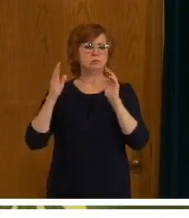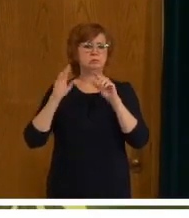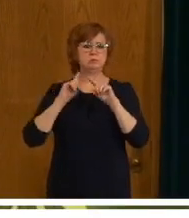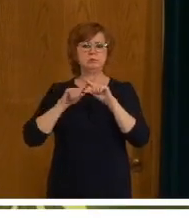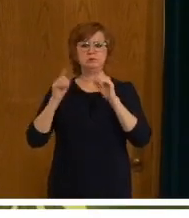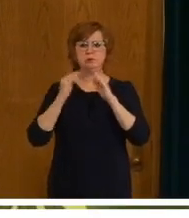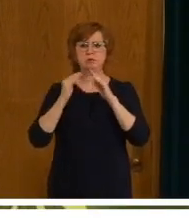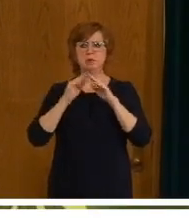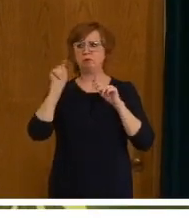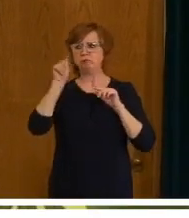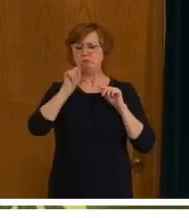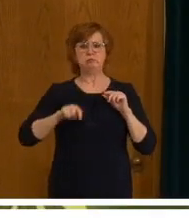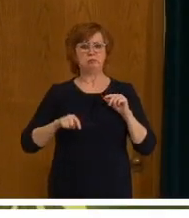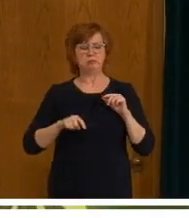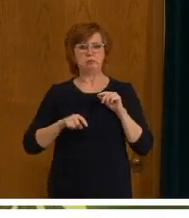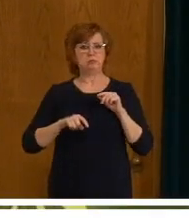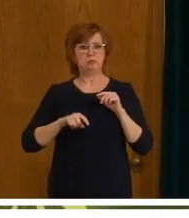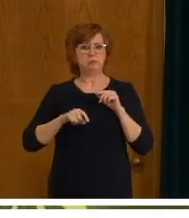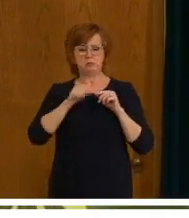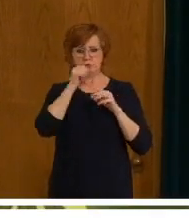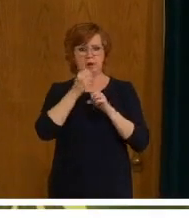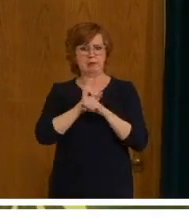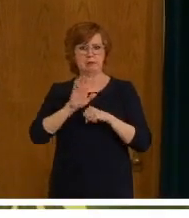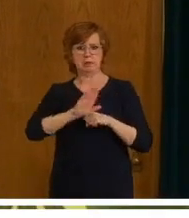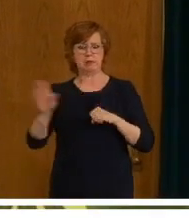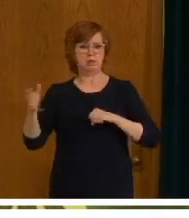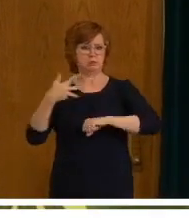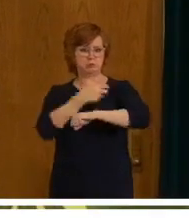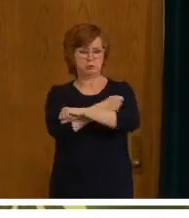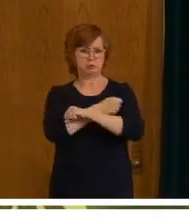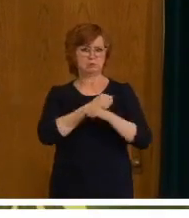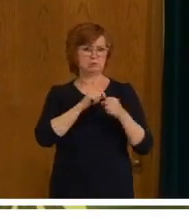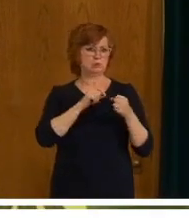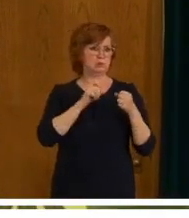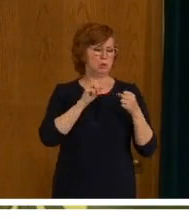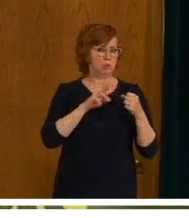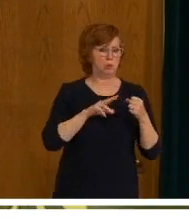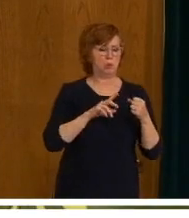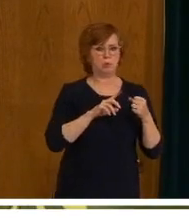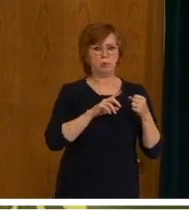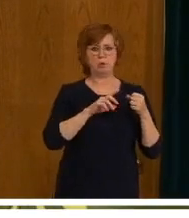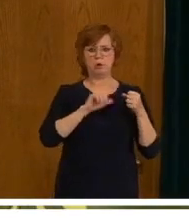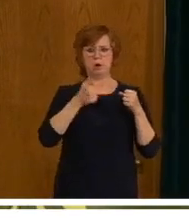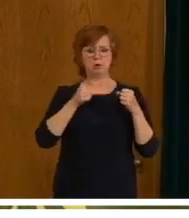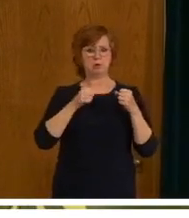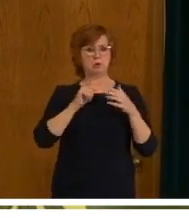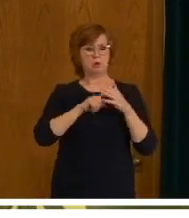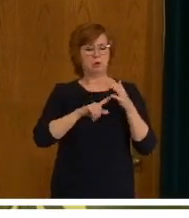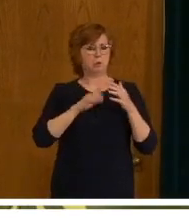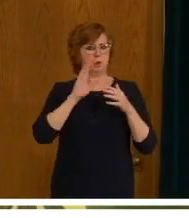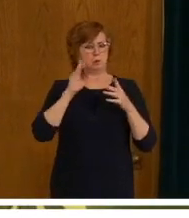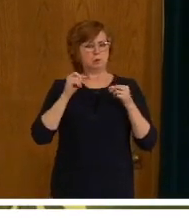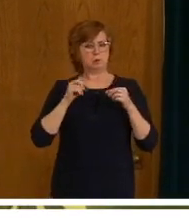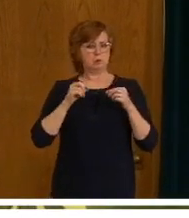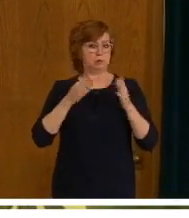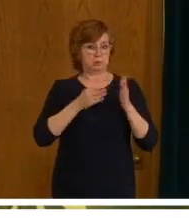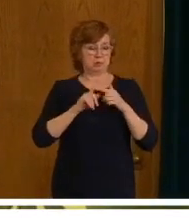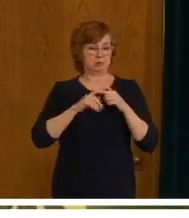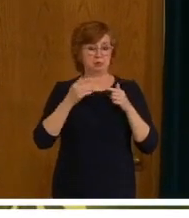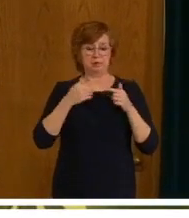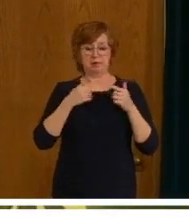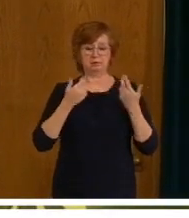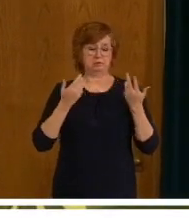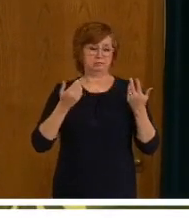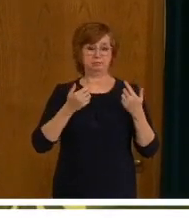the government doing proactively other than what it's doing right now to try and get those? Are we thinking about pop-up clinics, incentives? What can be done to get more people vaccinated with the